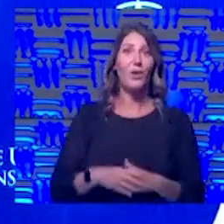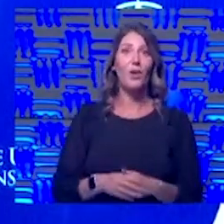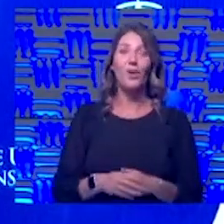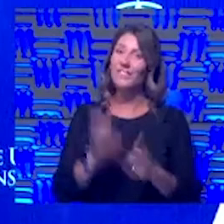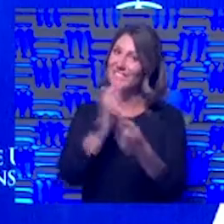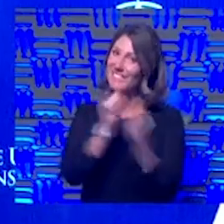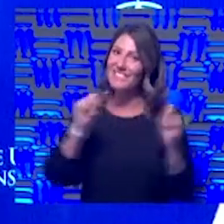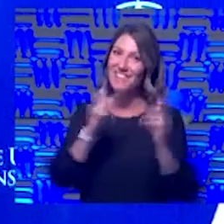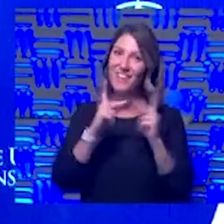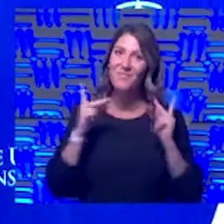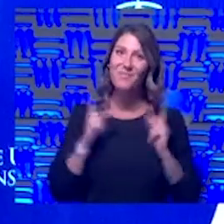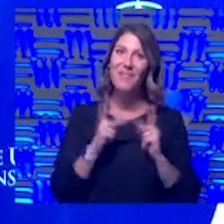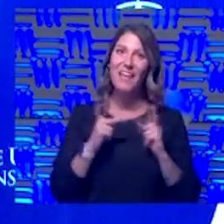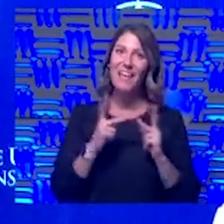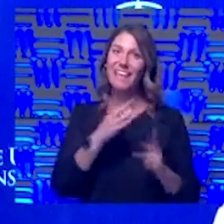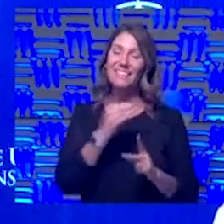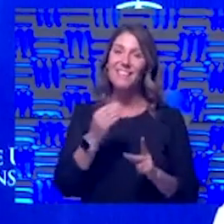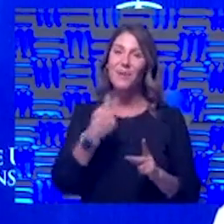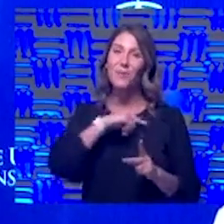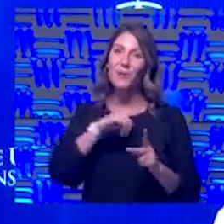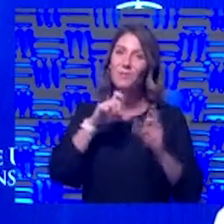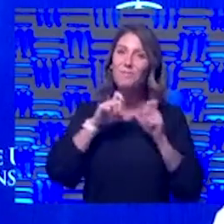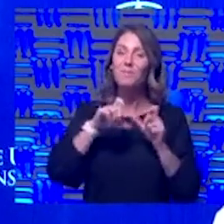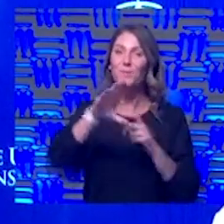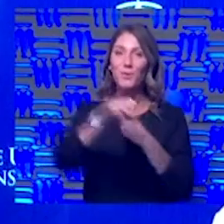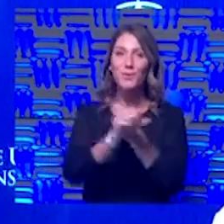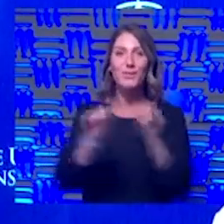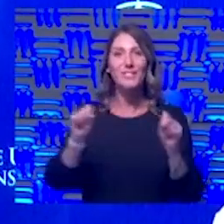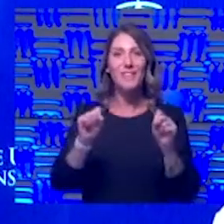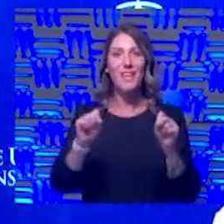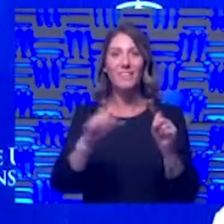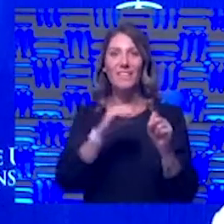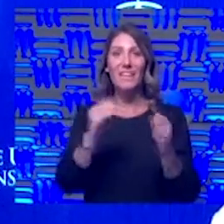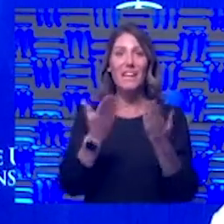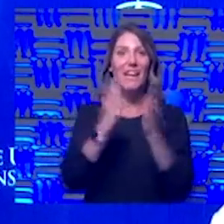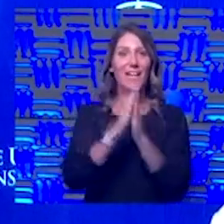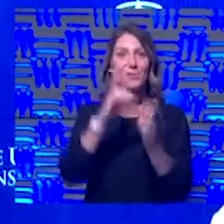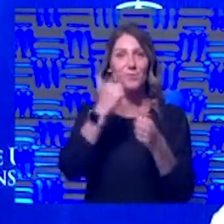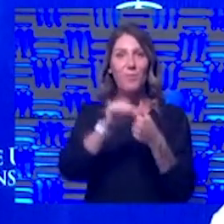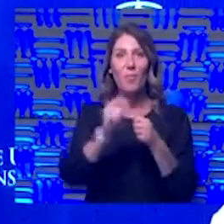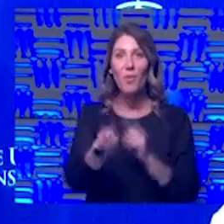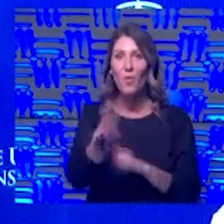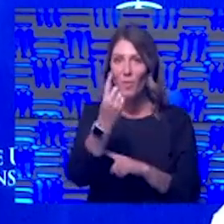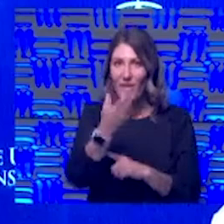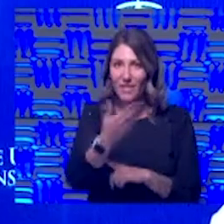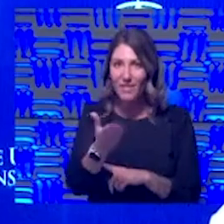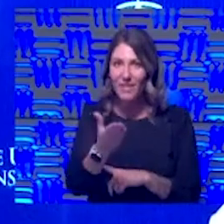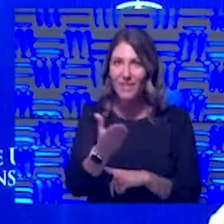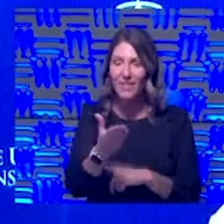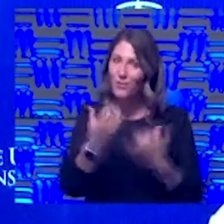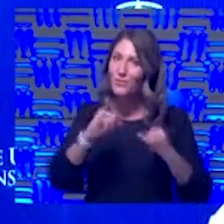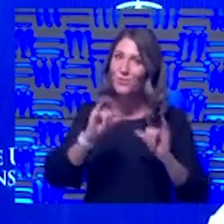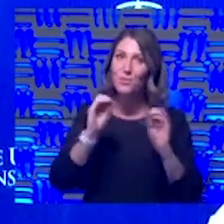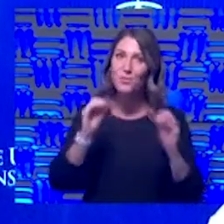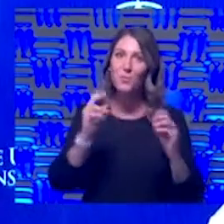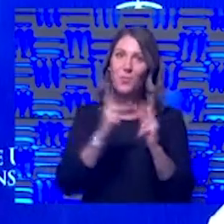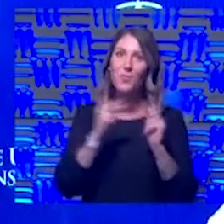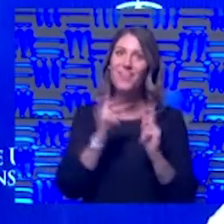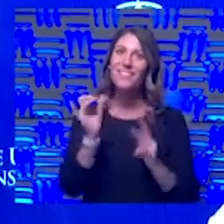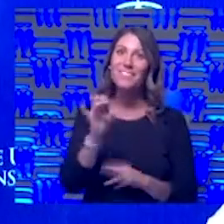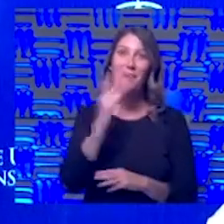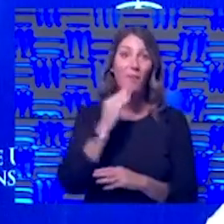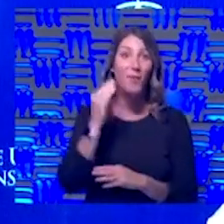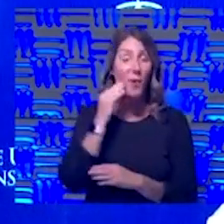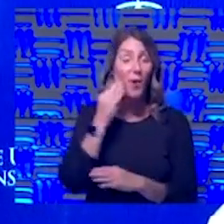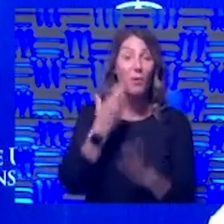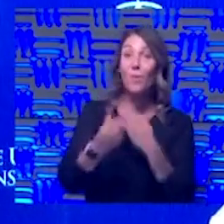is a safe place, and we're going to try and keep you safe. And we're going to ask you to remember one thing. There's still no place like home. And